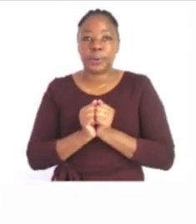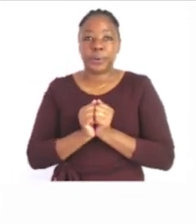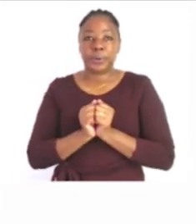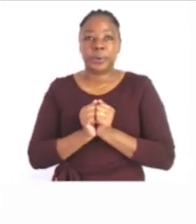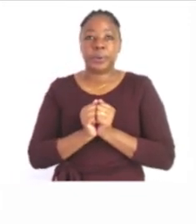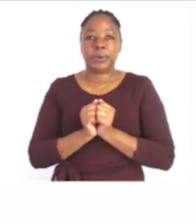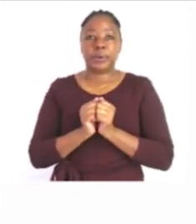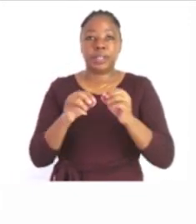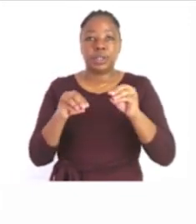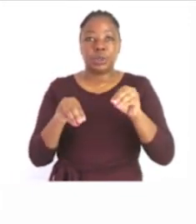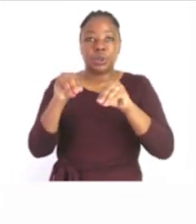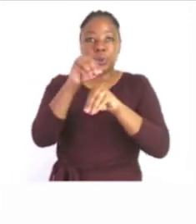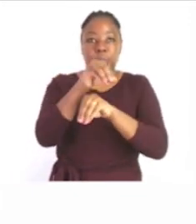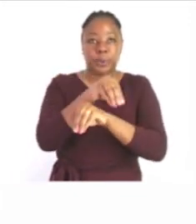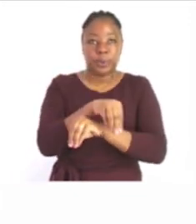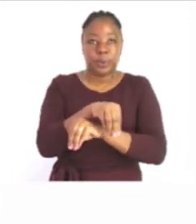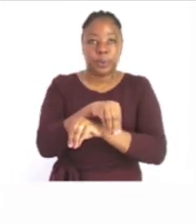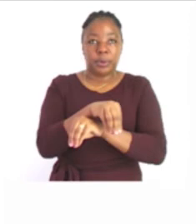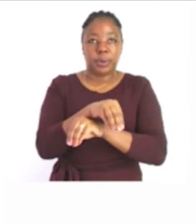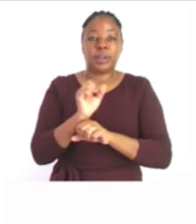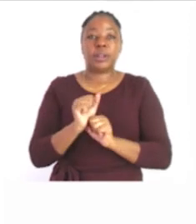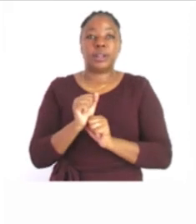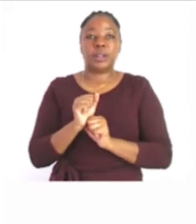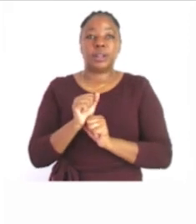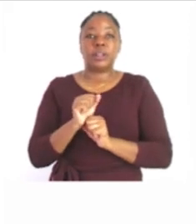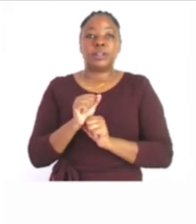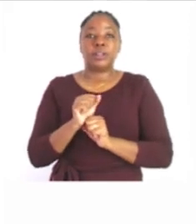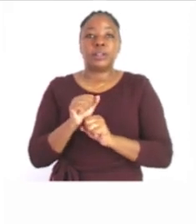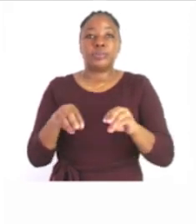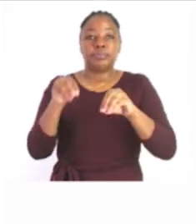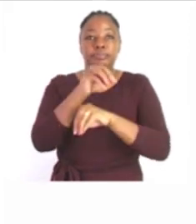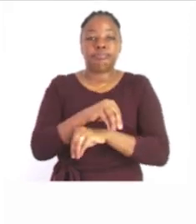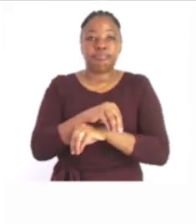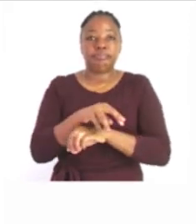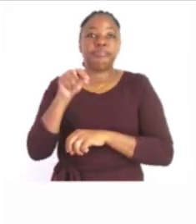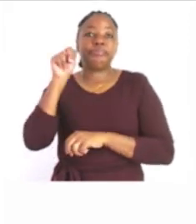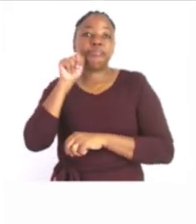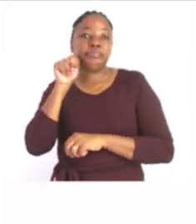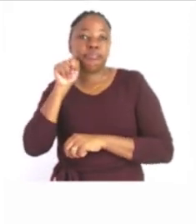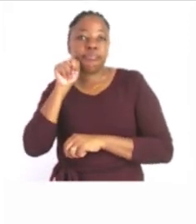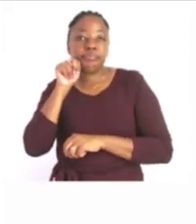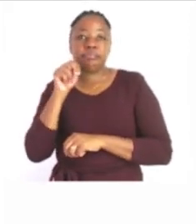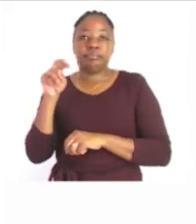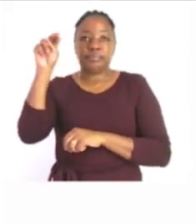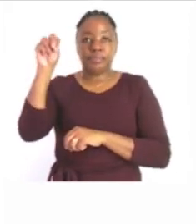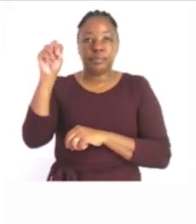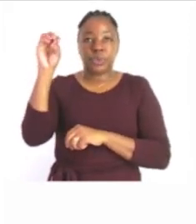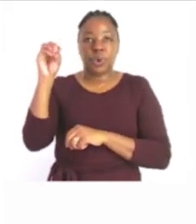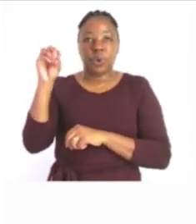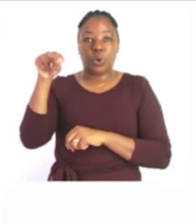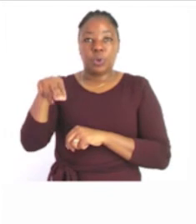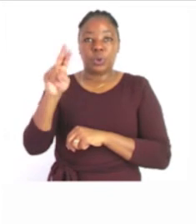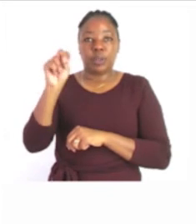nouns, and these are pronouns. These are words that replace a noun. So it jumps into